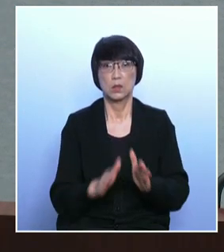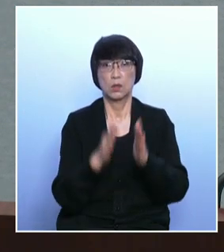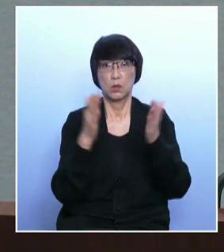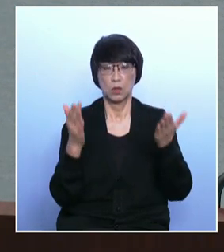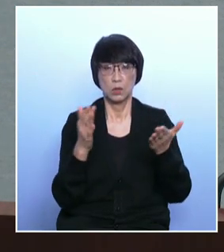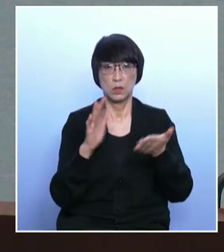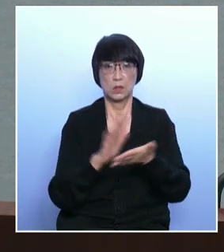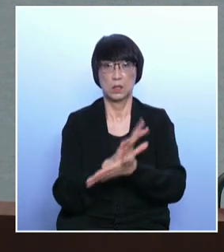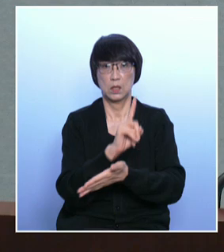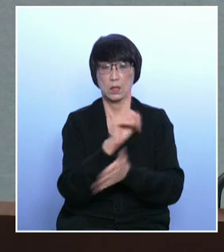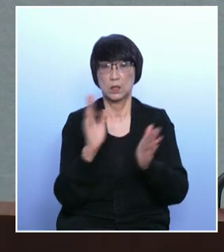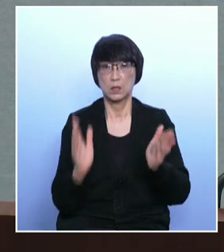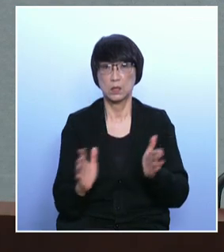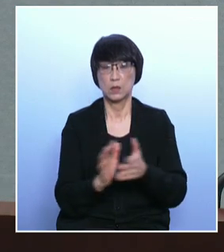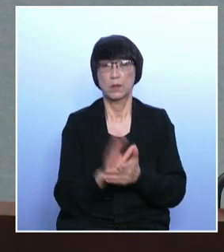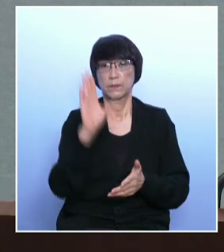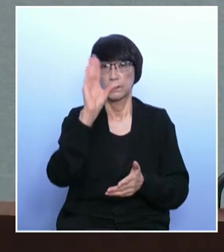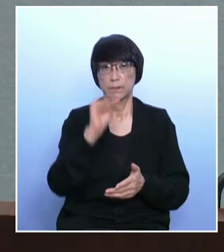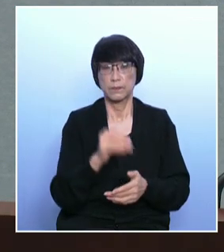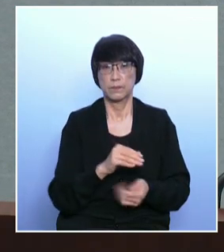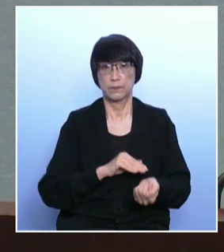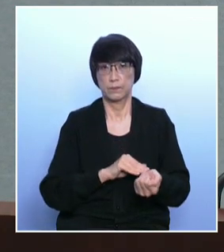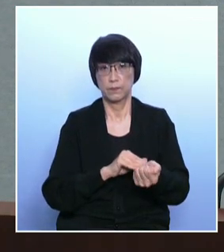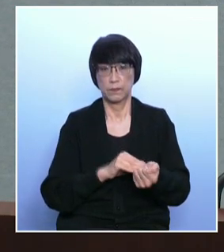For the first year of the CMH, mainly